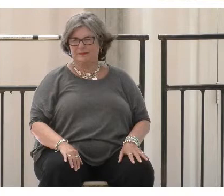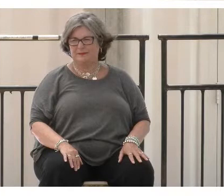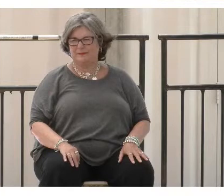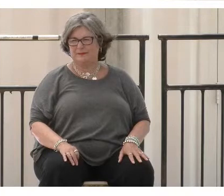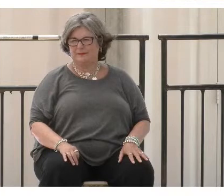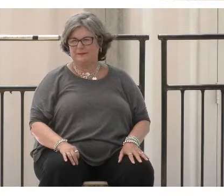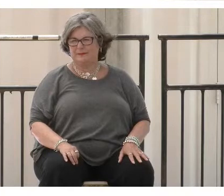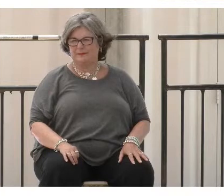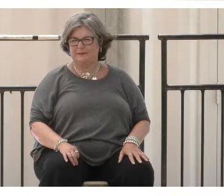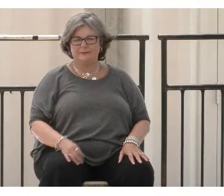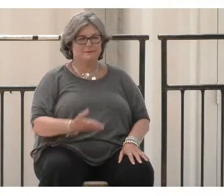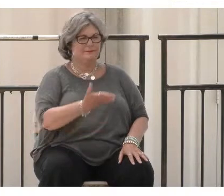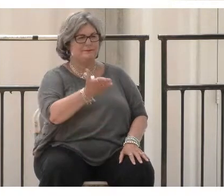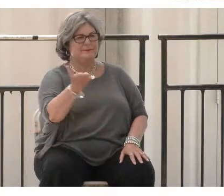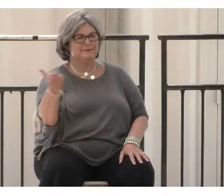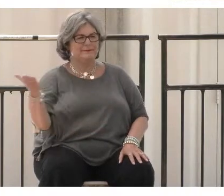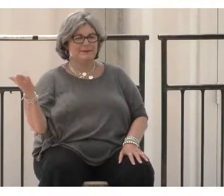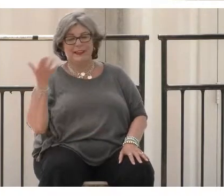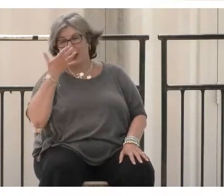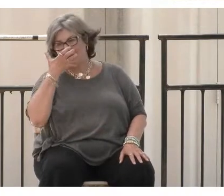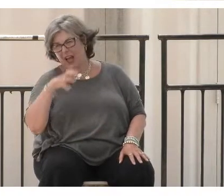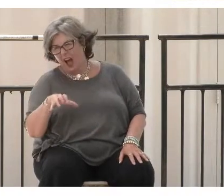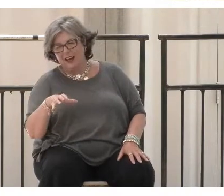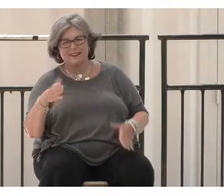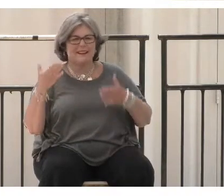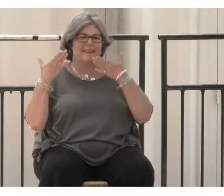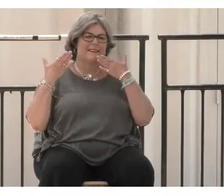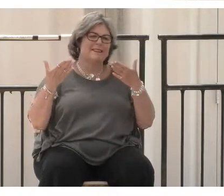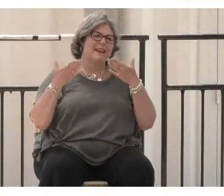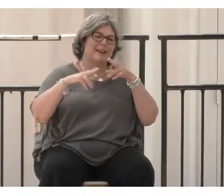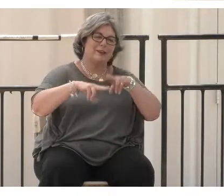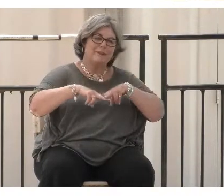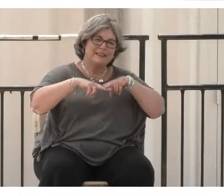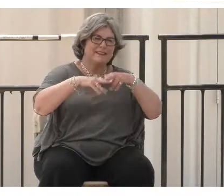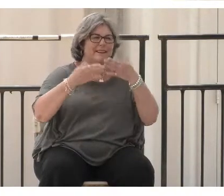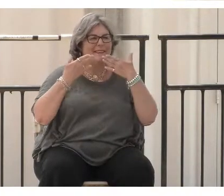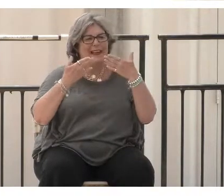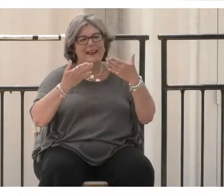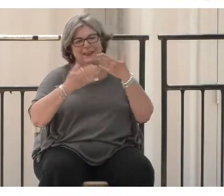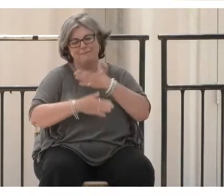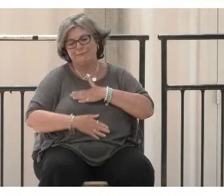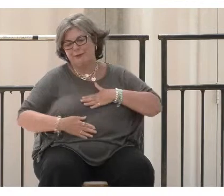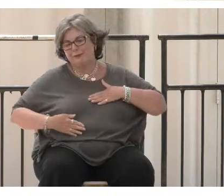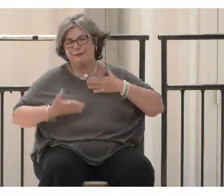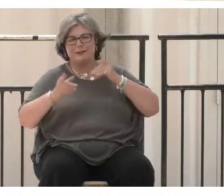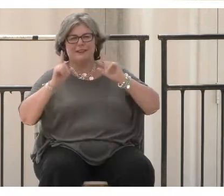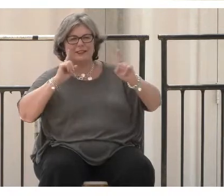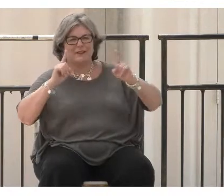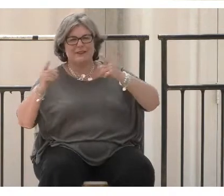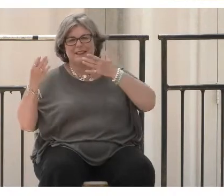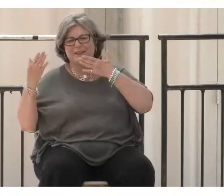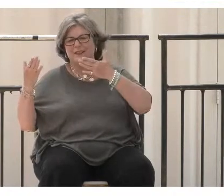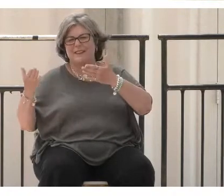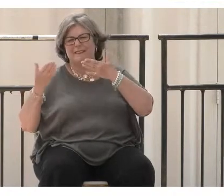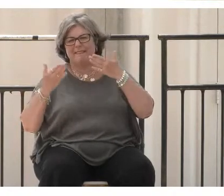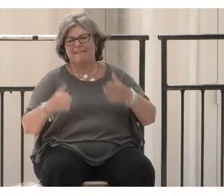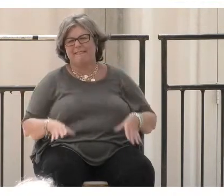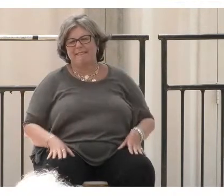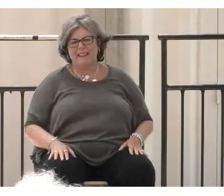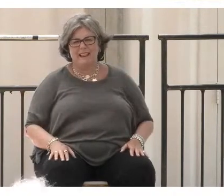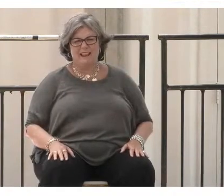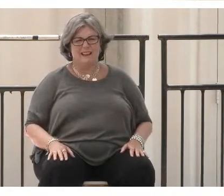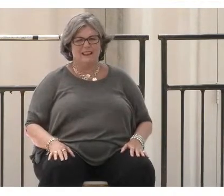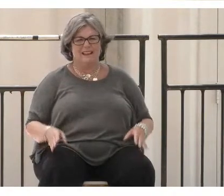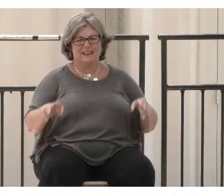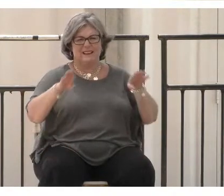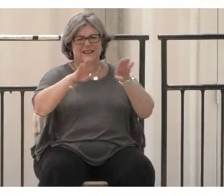Okay. Any other comments? I know it's hot, and we thank you all for sitting here all this time and joining this conversation. And just